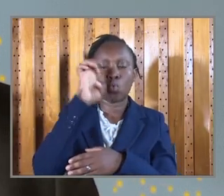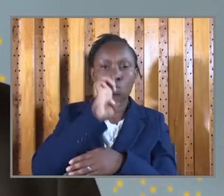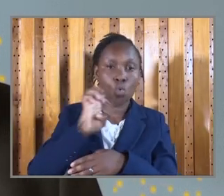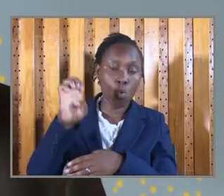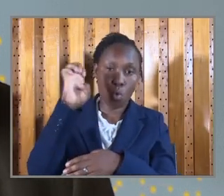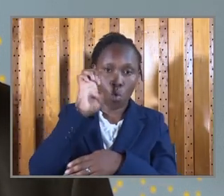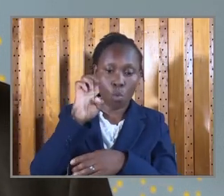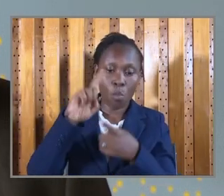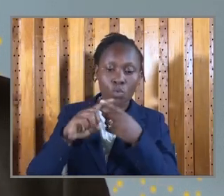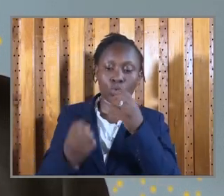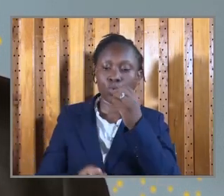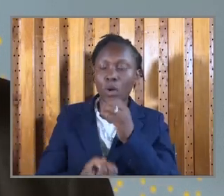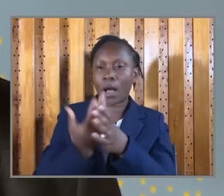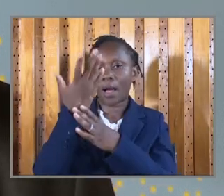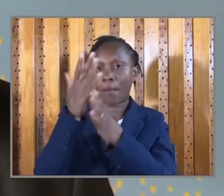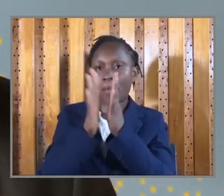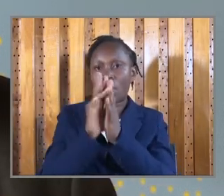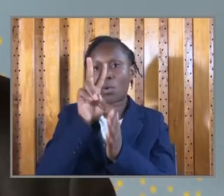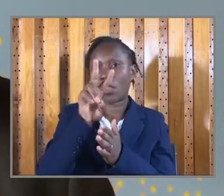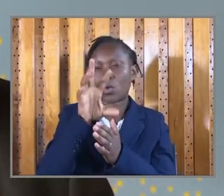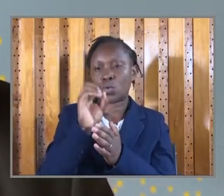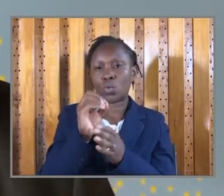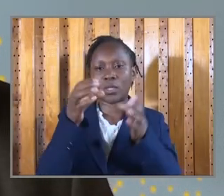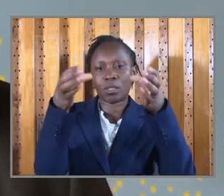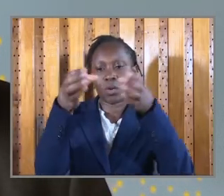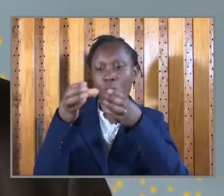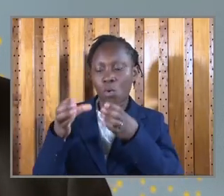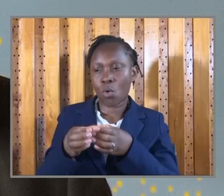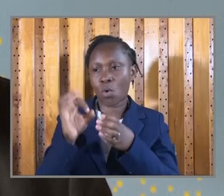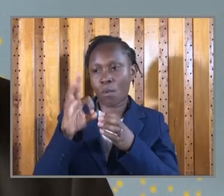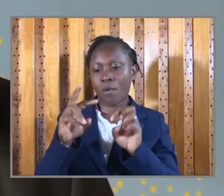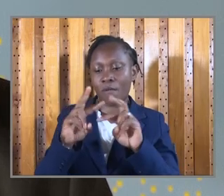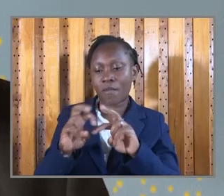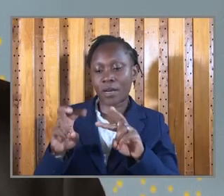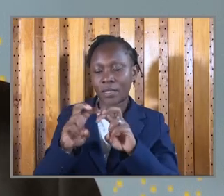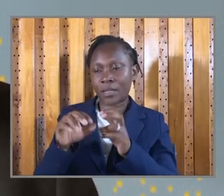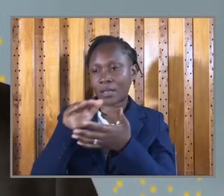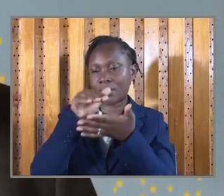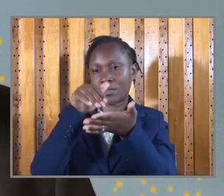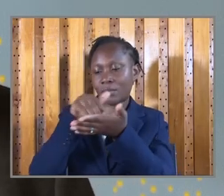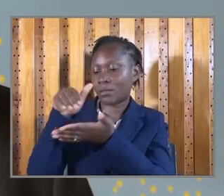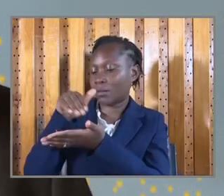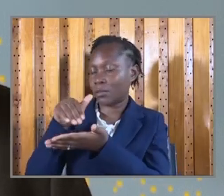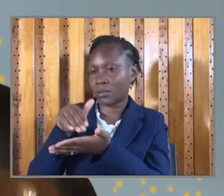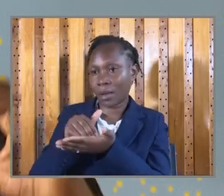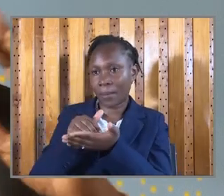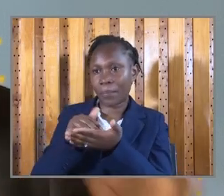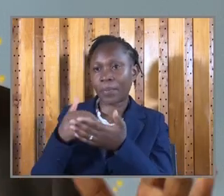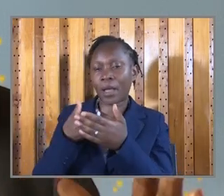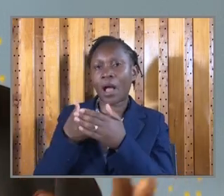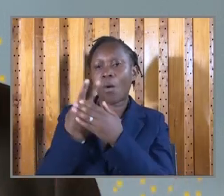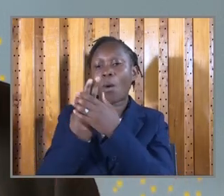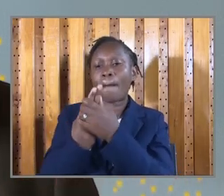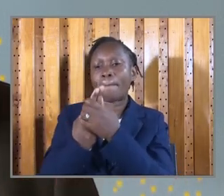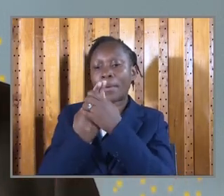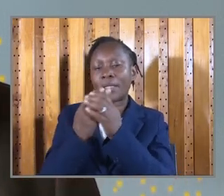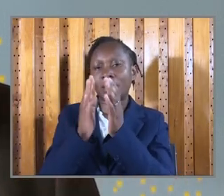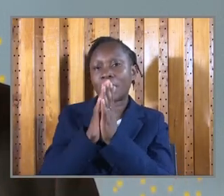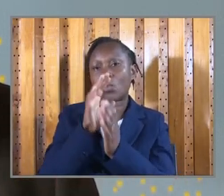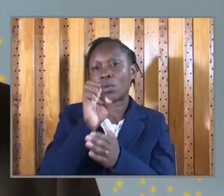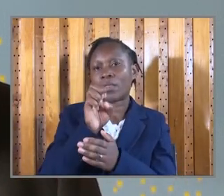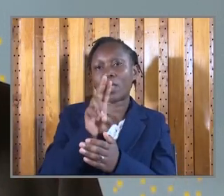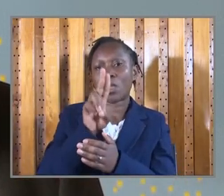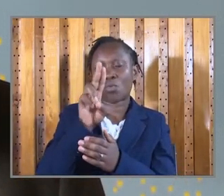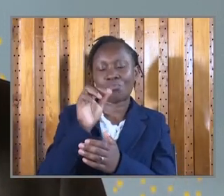up 20 clusters of research excellence. And so our partnership with the EU goes a long way, but we